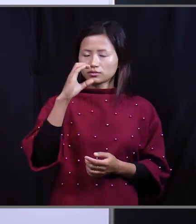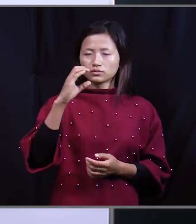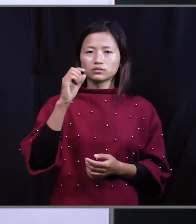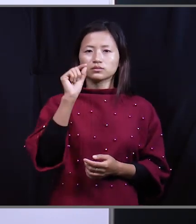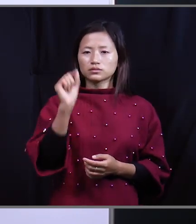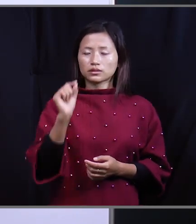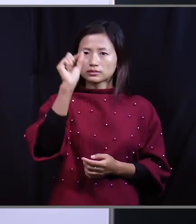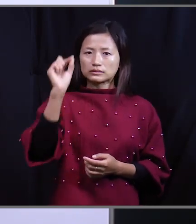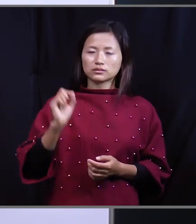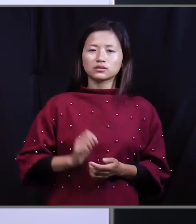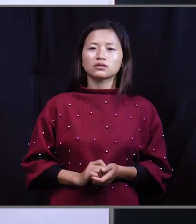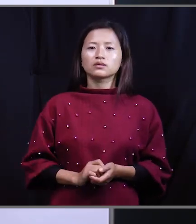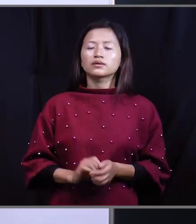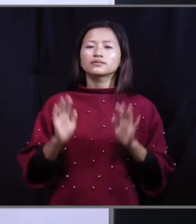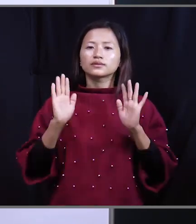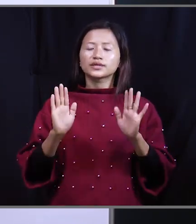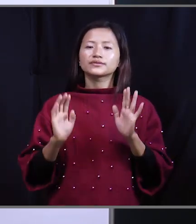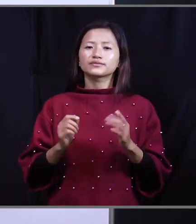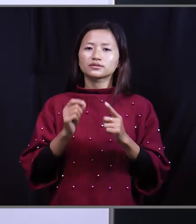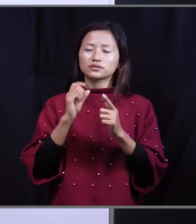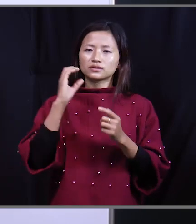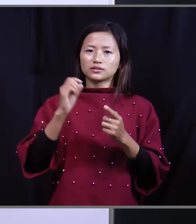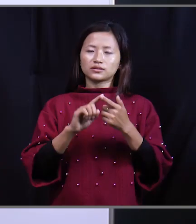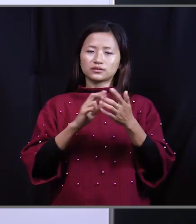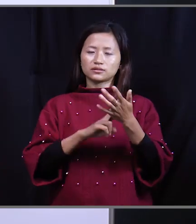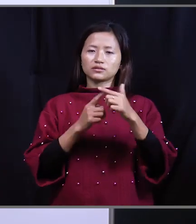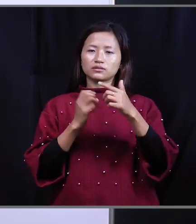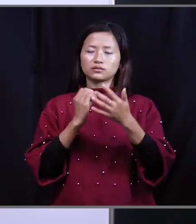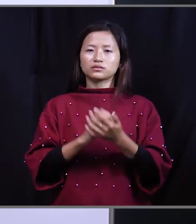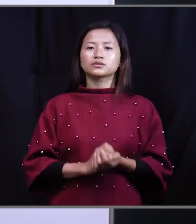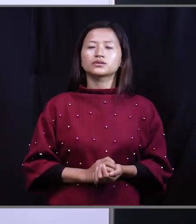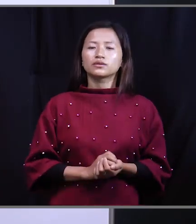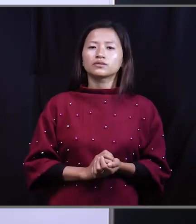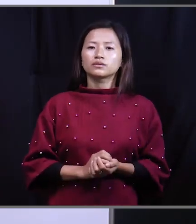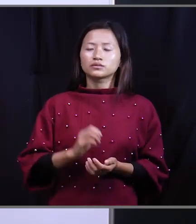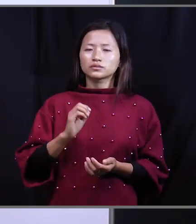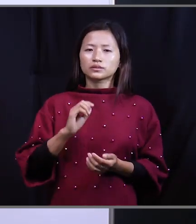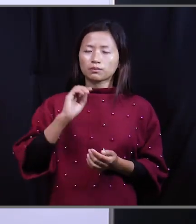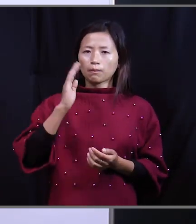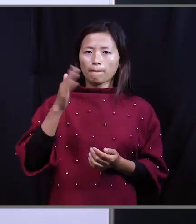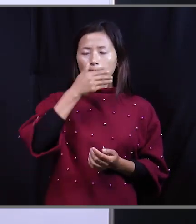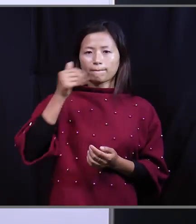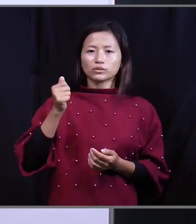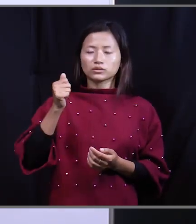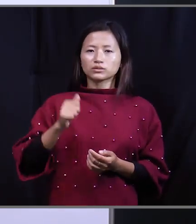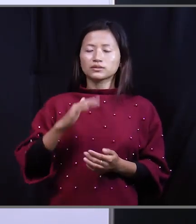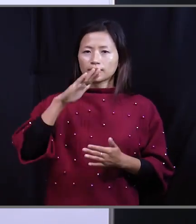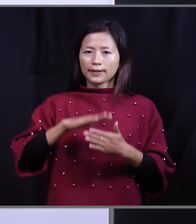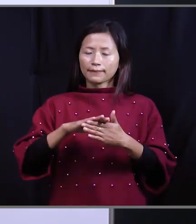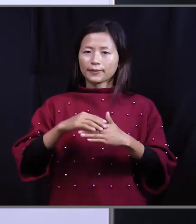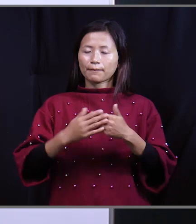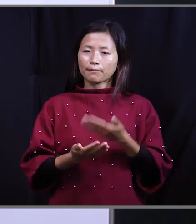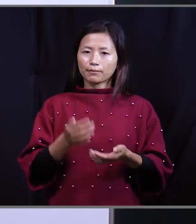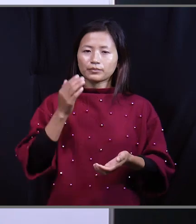in number, and then they have the centrioles present, and what comes back? the most prominent one, the nuclear